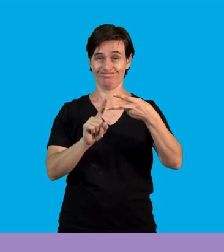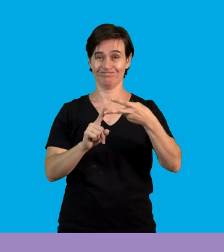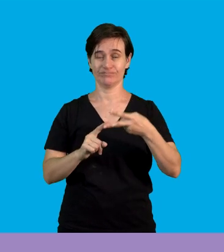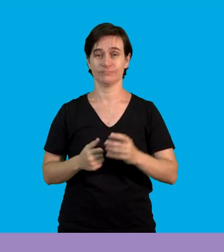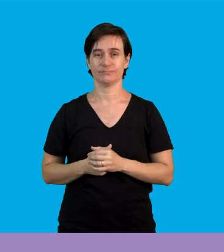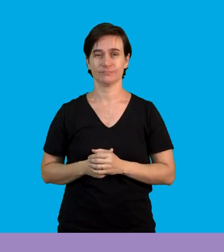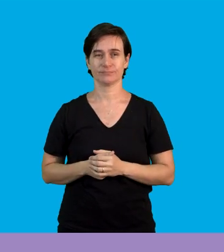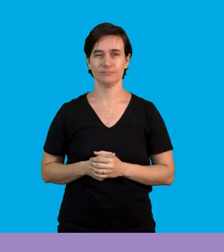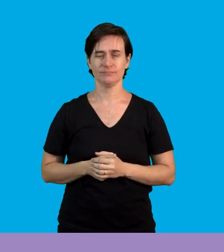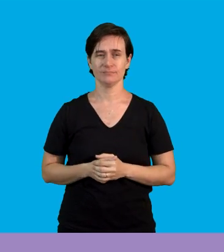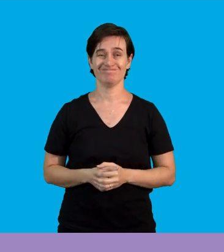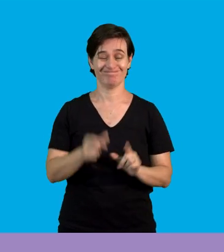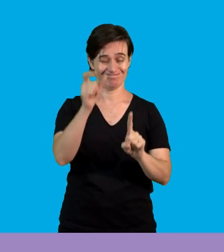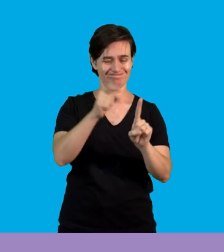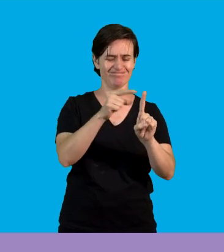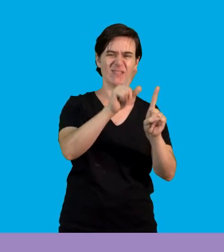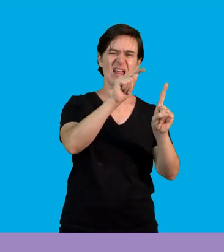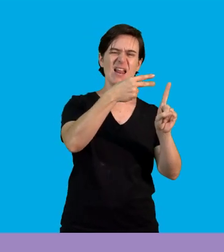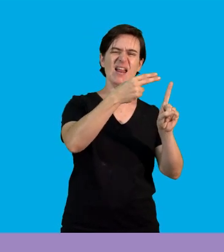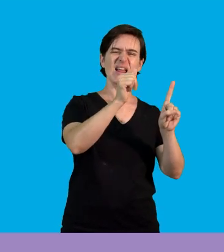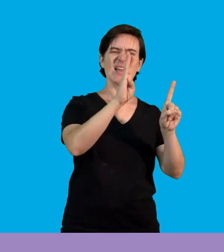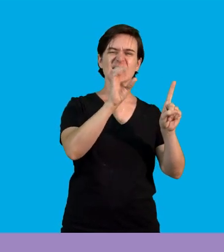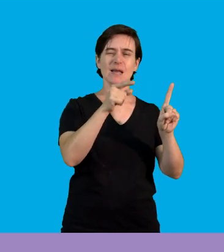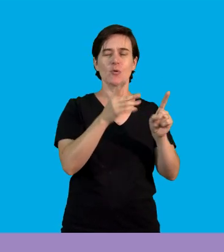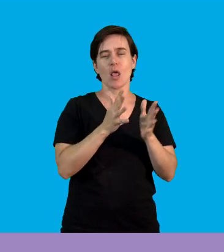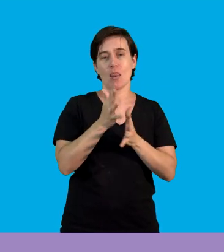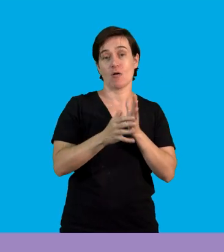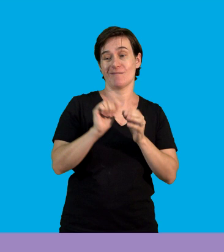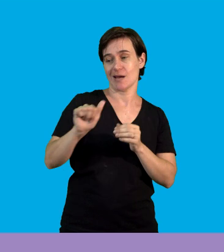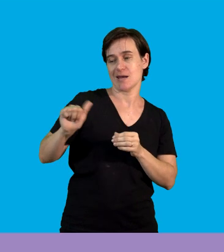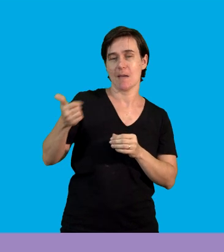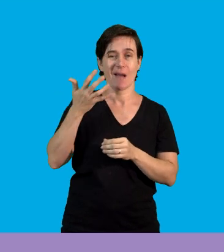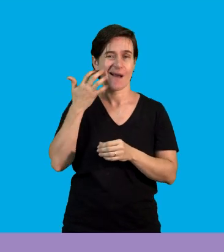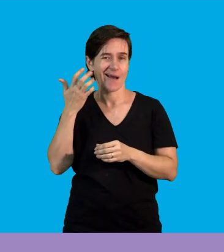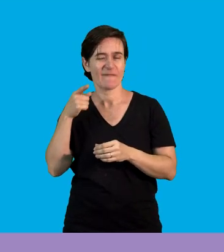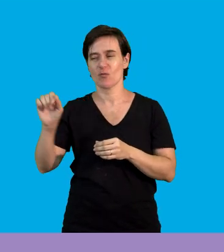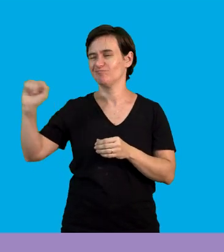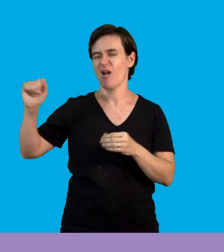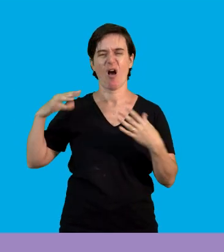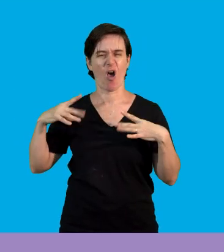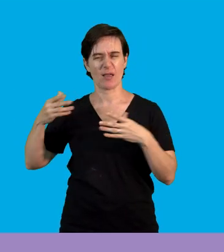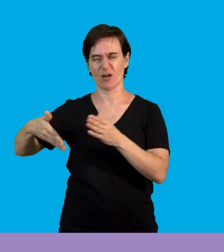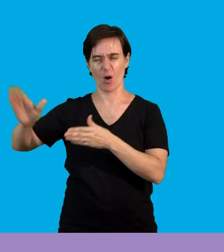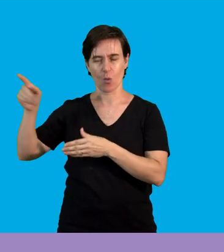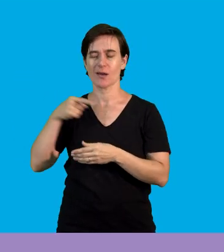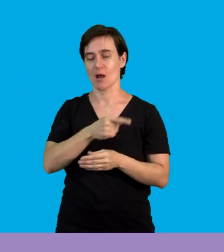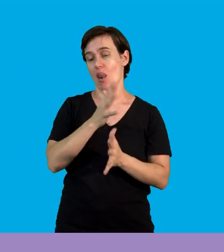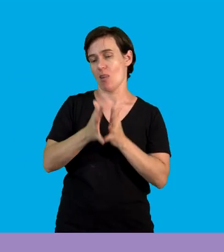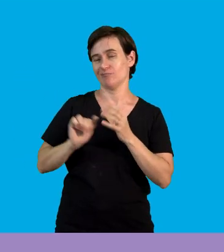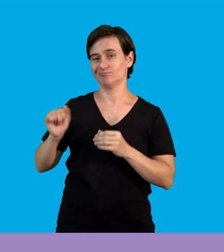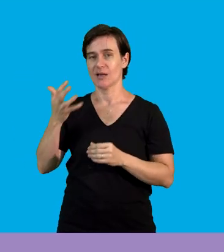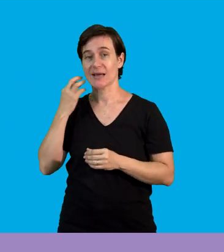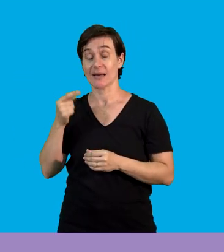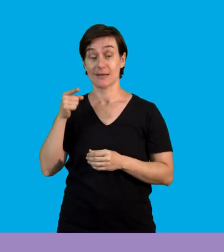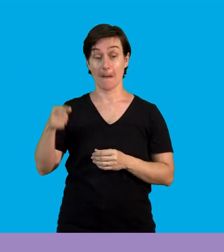next application question. Thabo looks after his neighbor's pets in the holidays. He gets